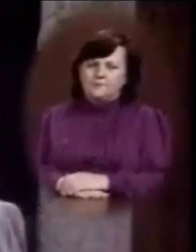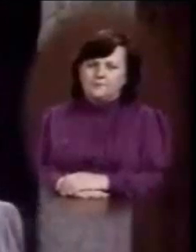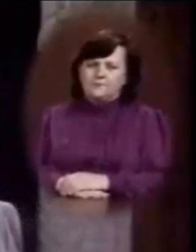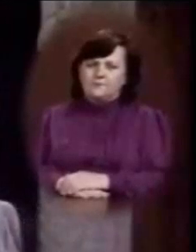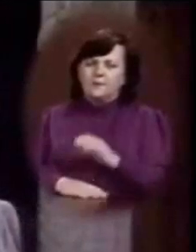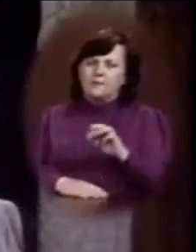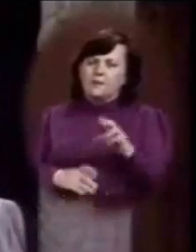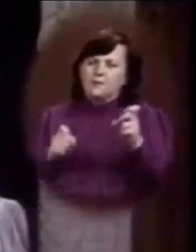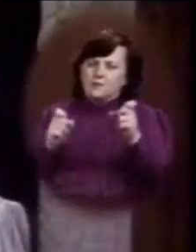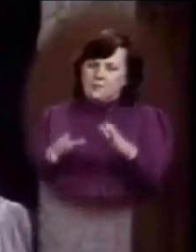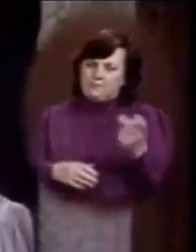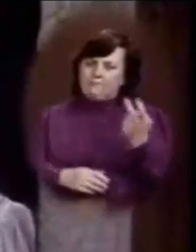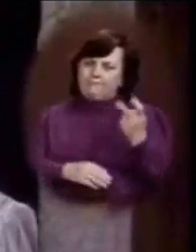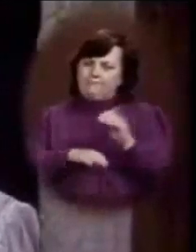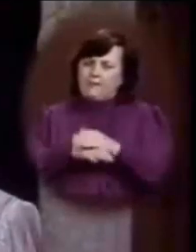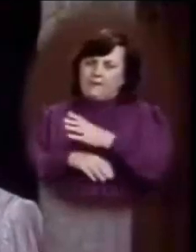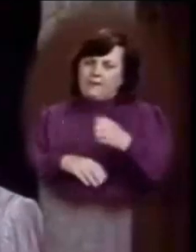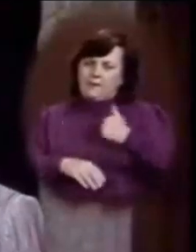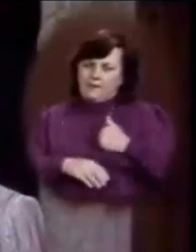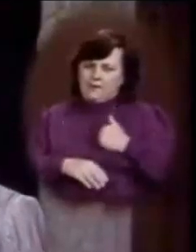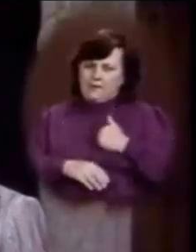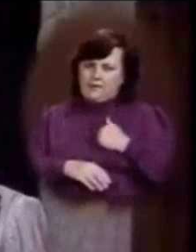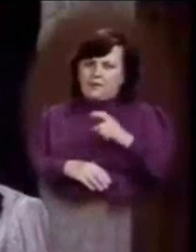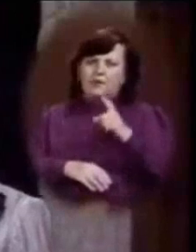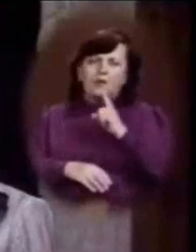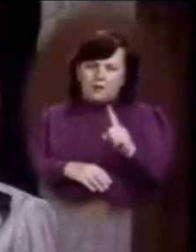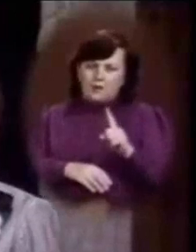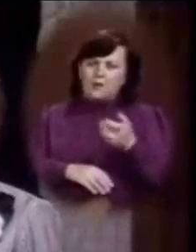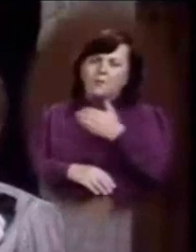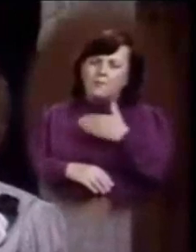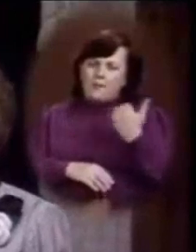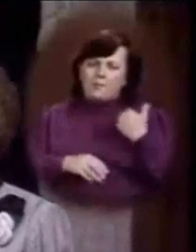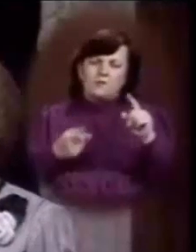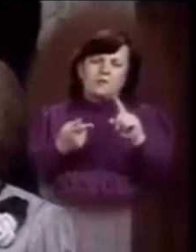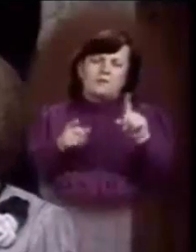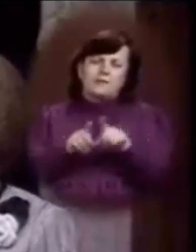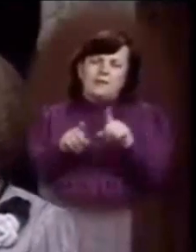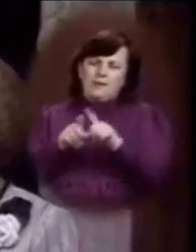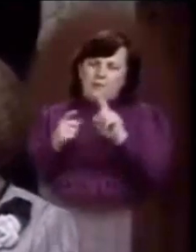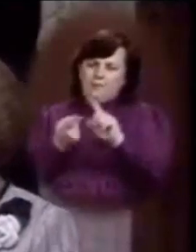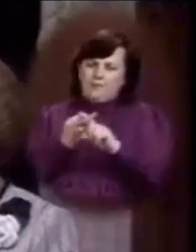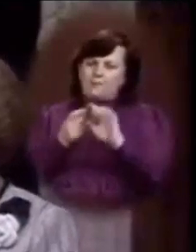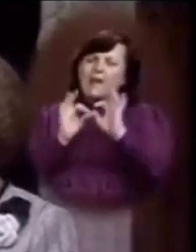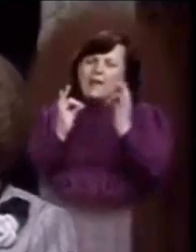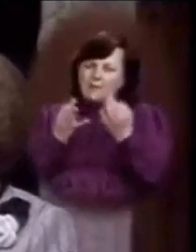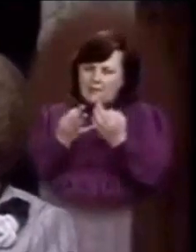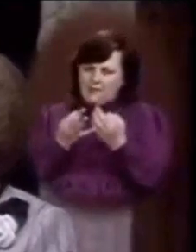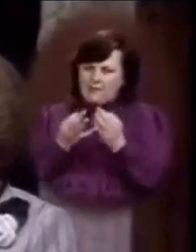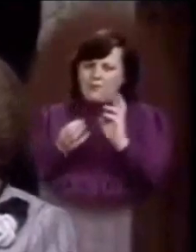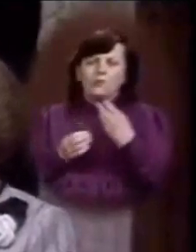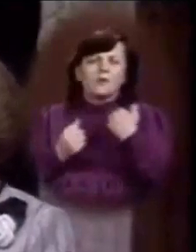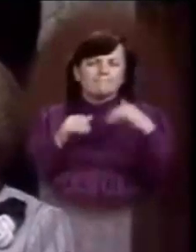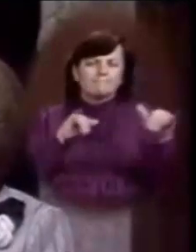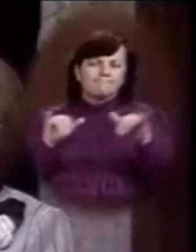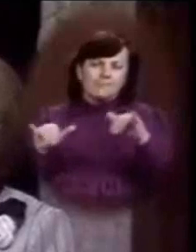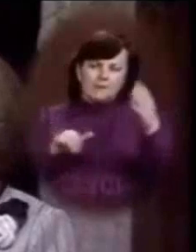Mr. Speaker, our two countries are metaphorically and often literally members of the same family. Like a family, we have experiences